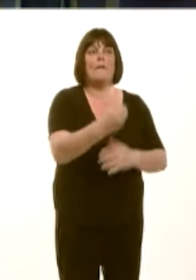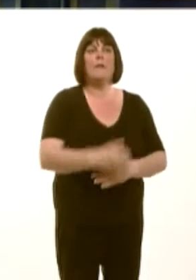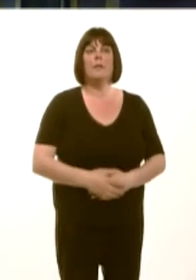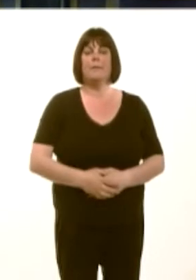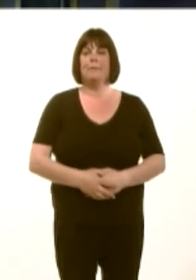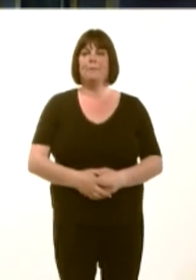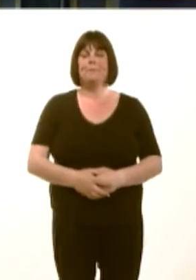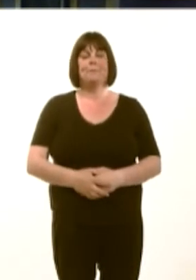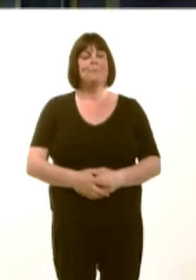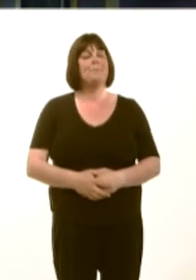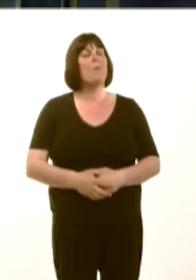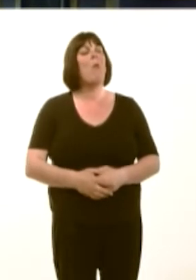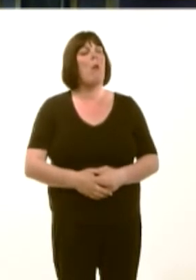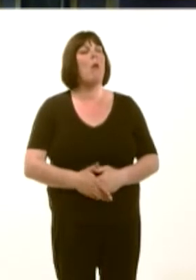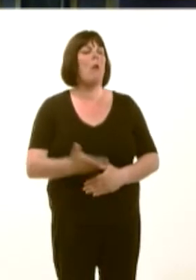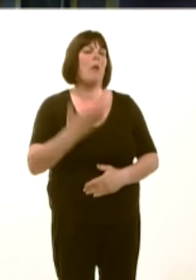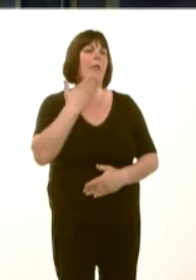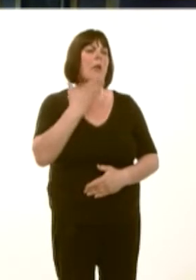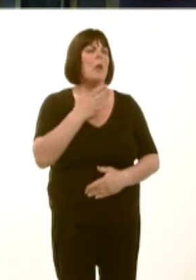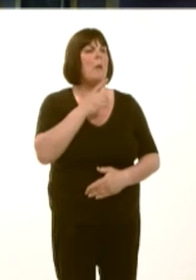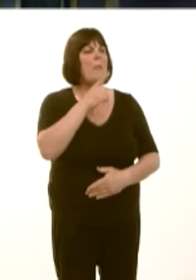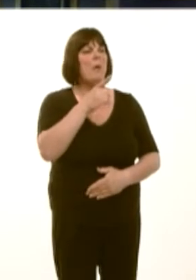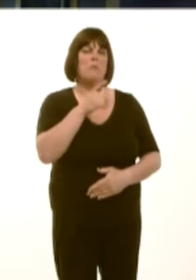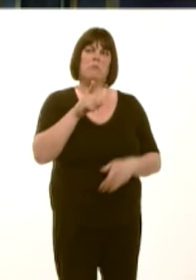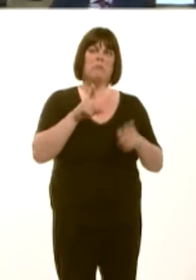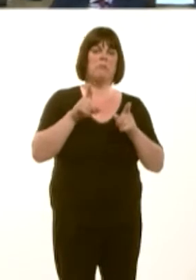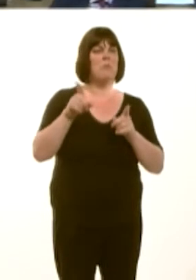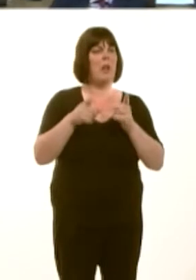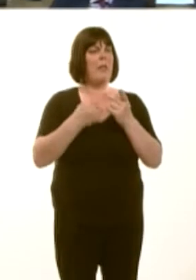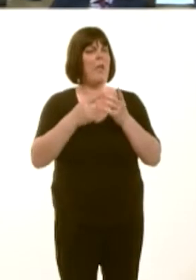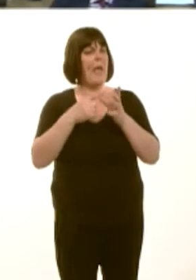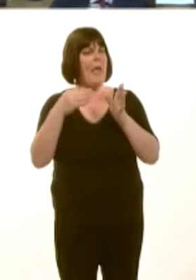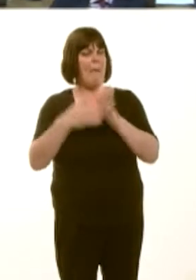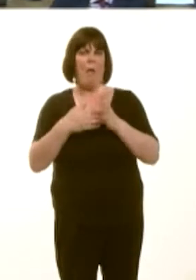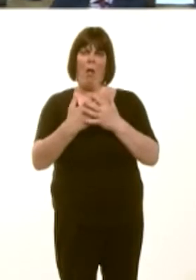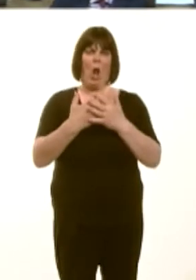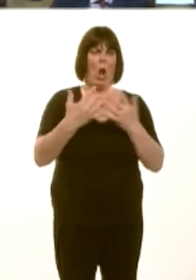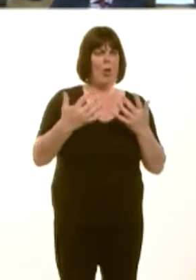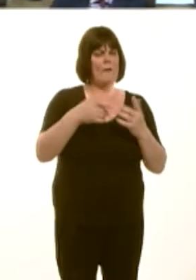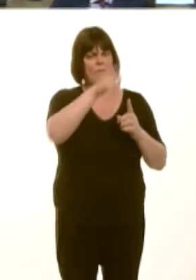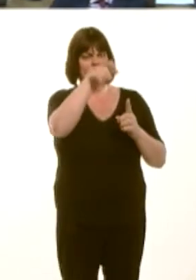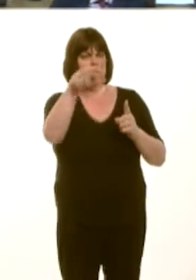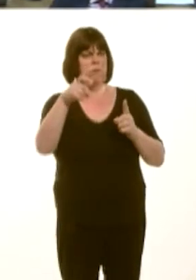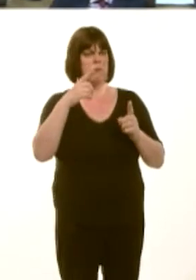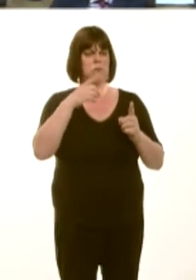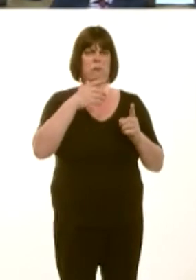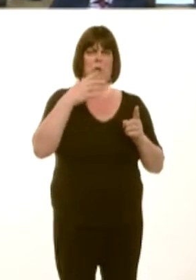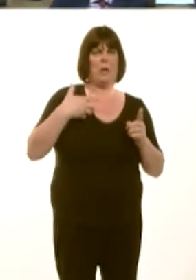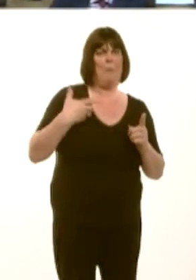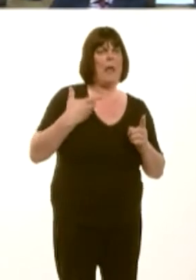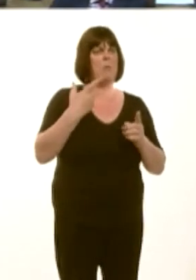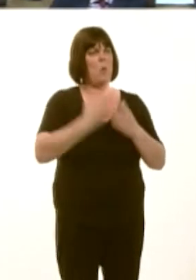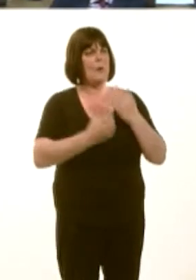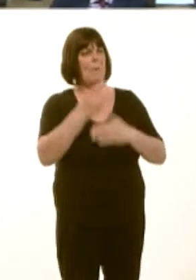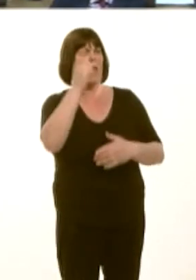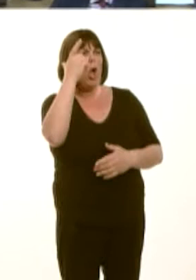Well, thank you, Presiding Officer. Well, like Roderick Lynn Thomas, I've had a number of complaints about the situation at Coleg Sir Gar, but what's the